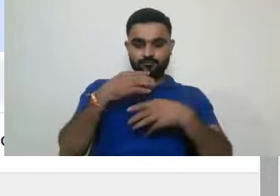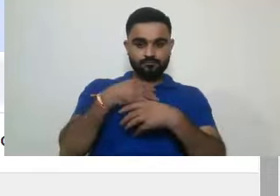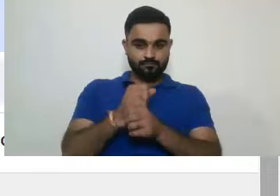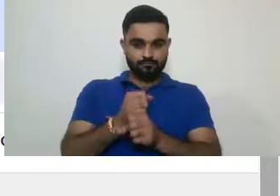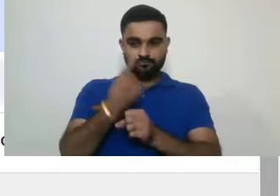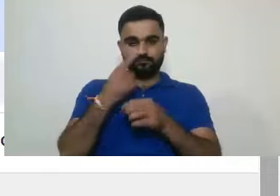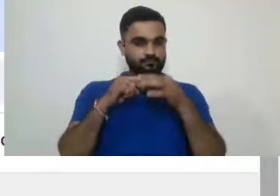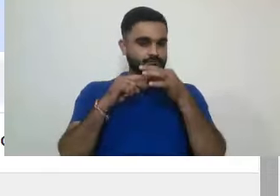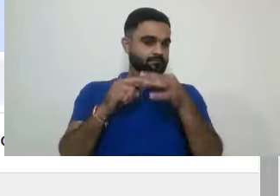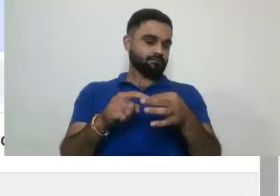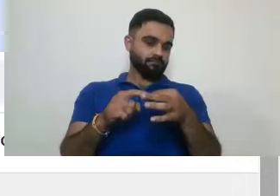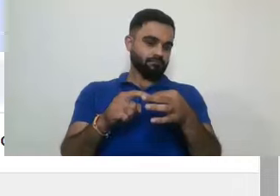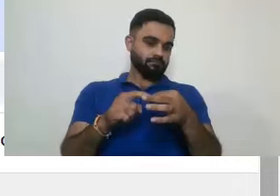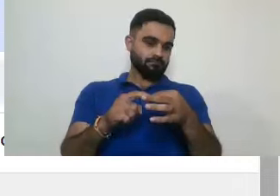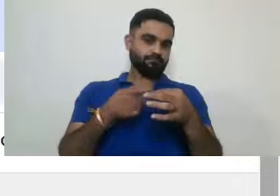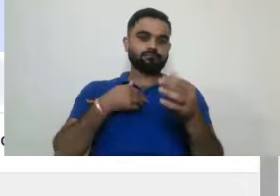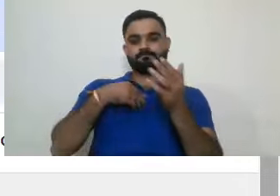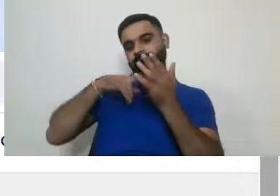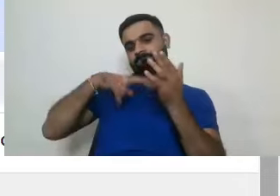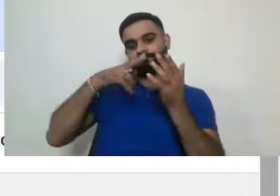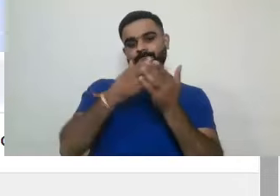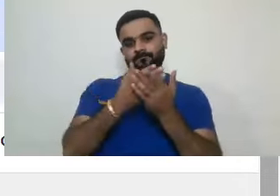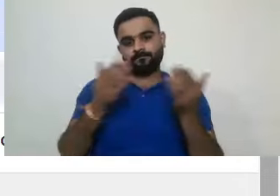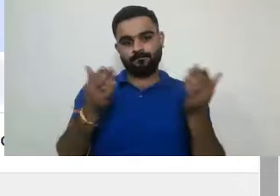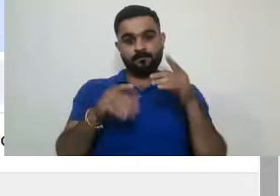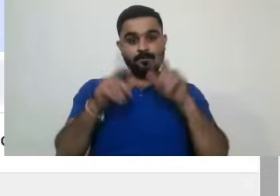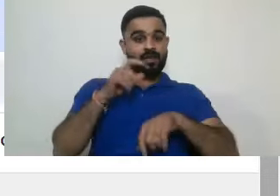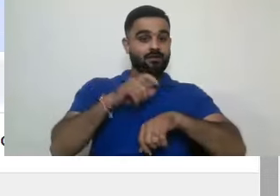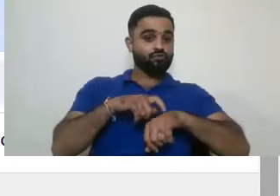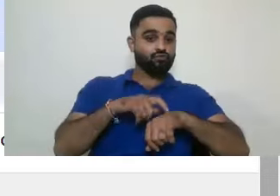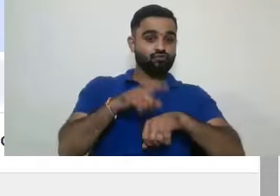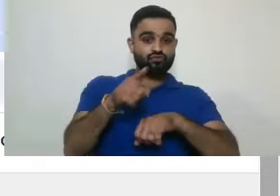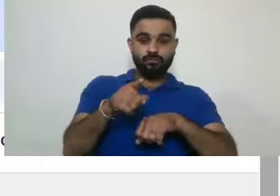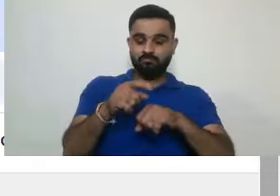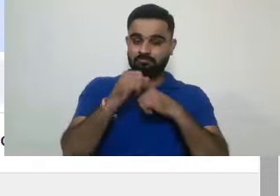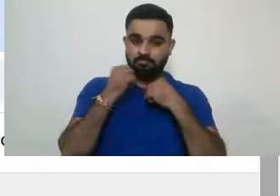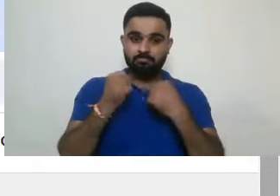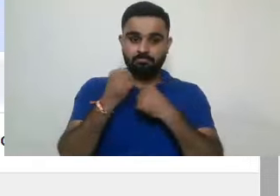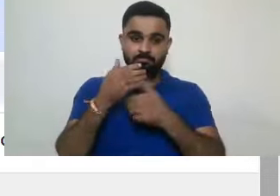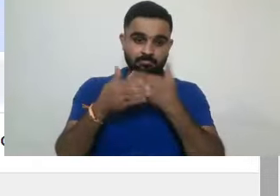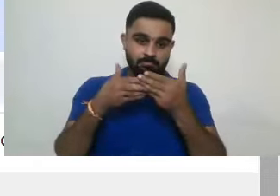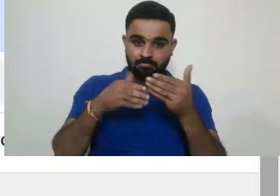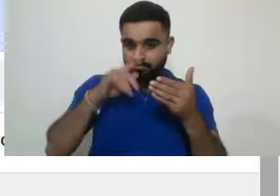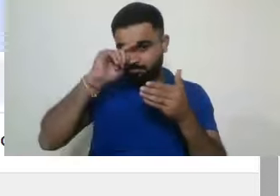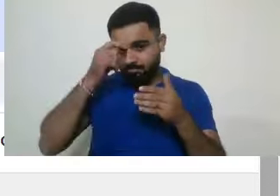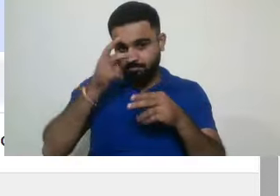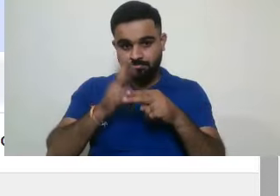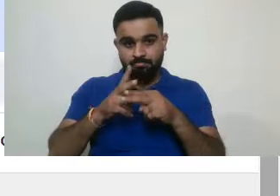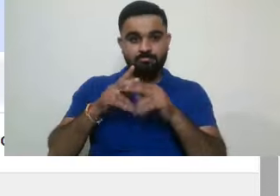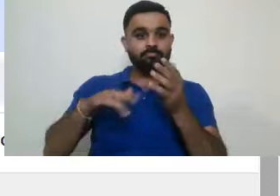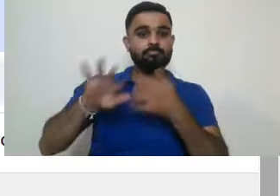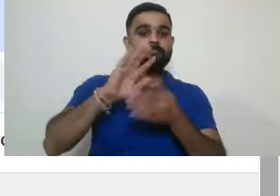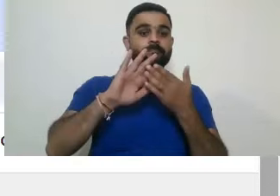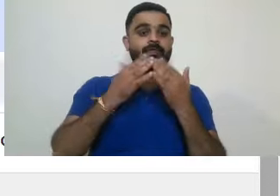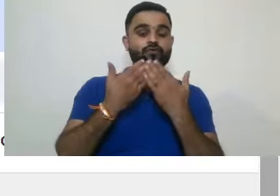one question. I'll read it out for you. How much time do you dedicate to teaching listening in your